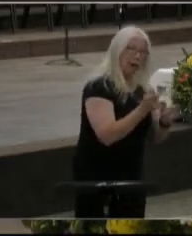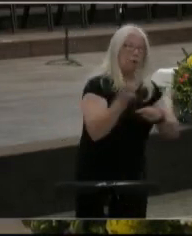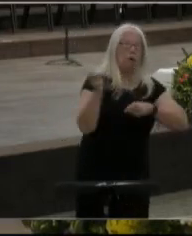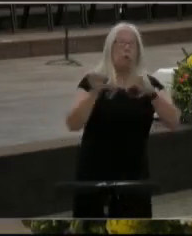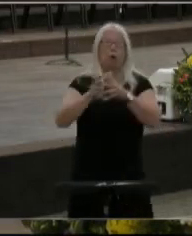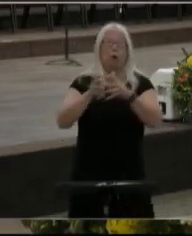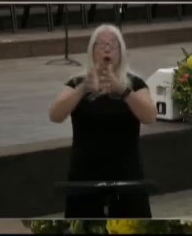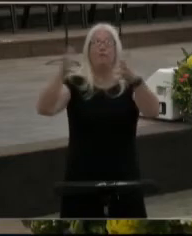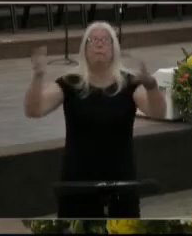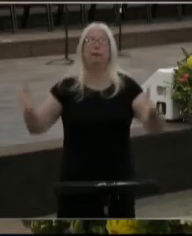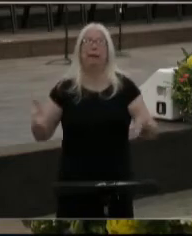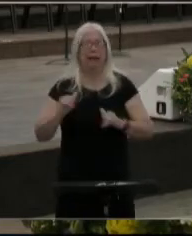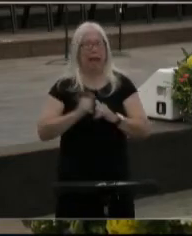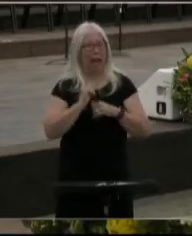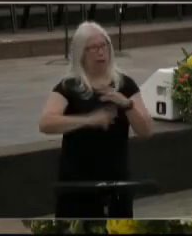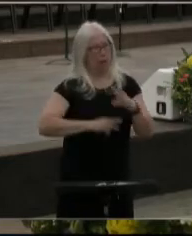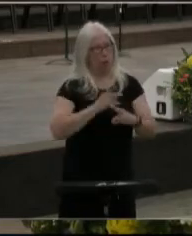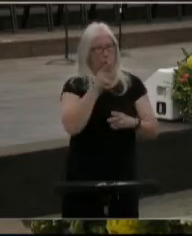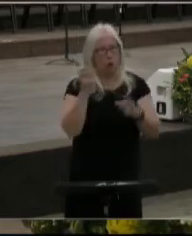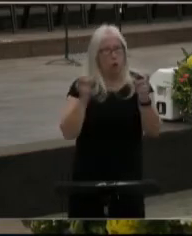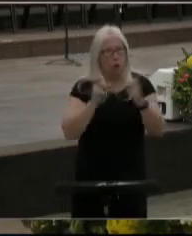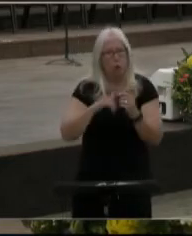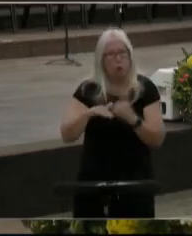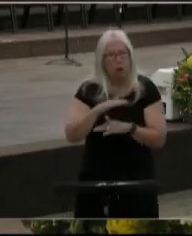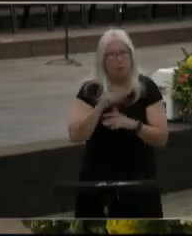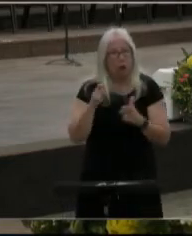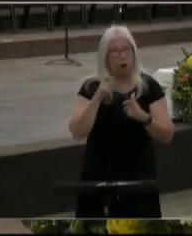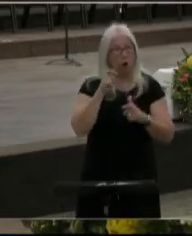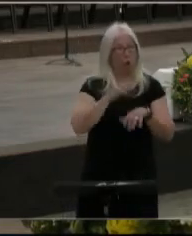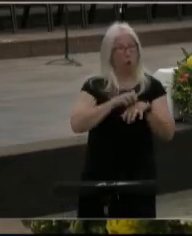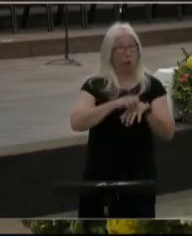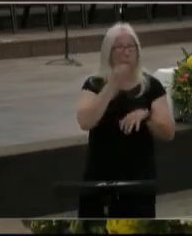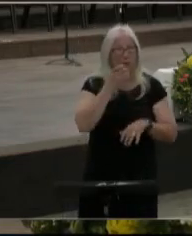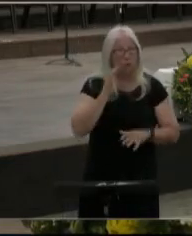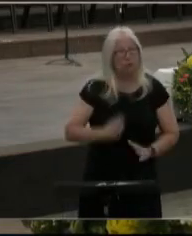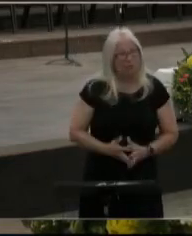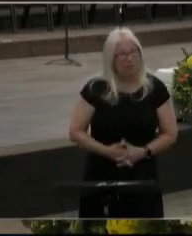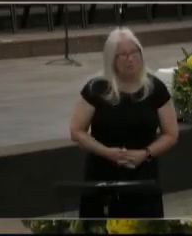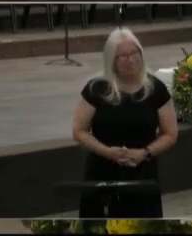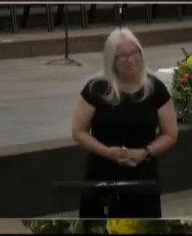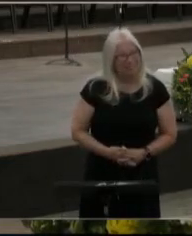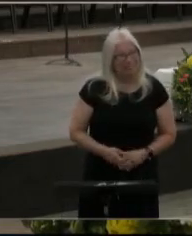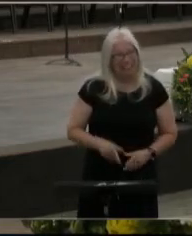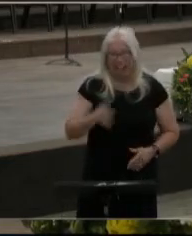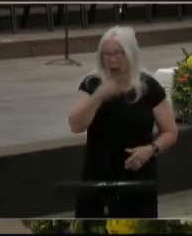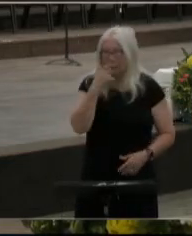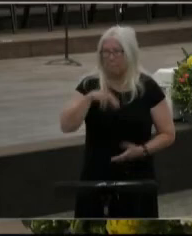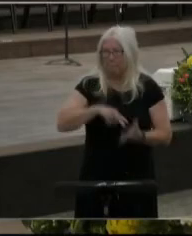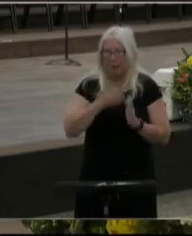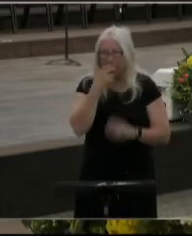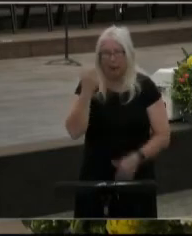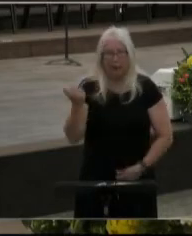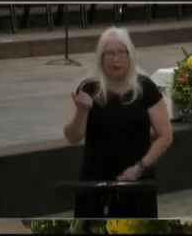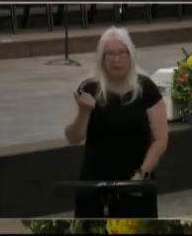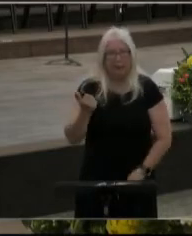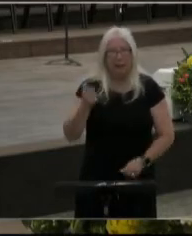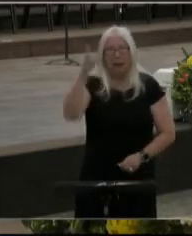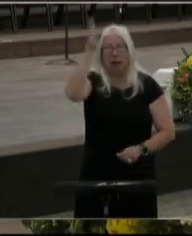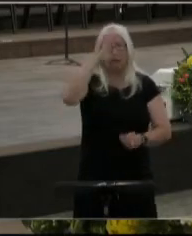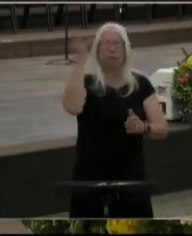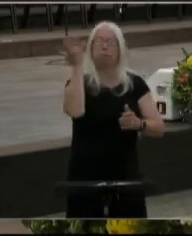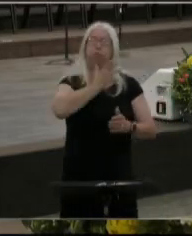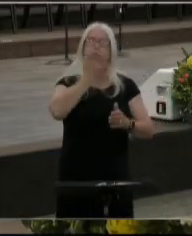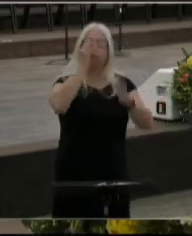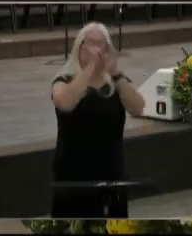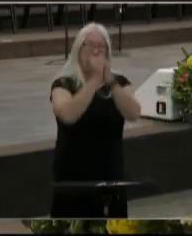over. How in the world, who are you going to rule over? Other grape eaters? I don't mean it ugly. Heaven's going to be bliss. Heaven's